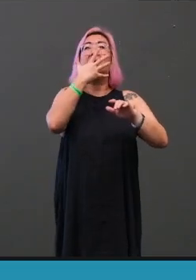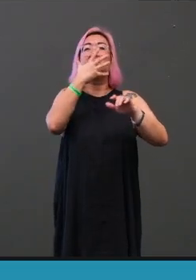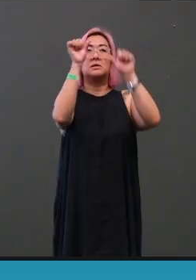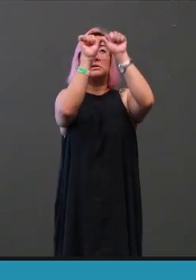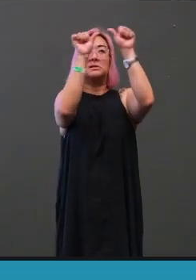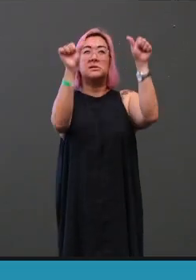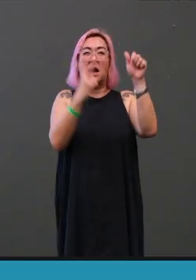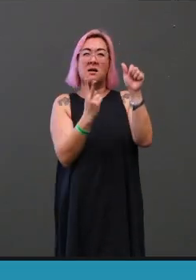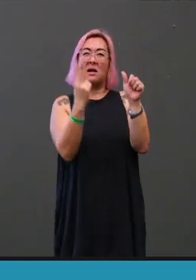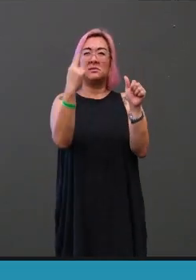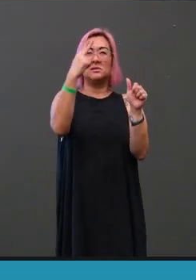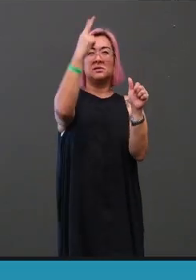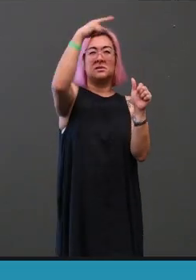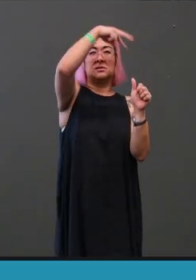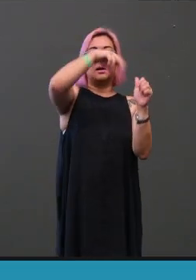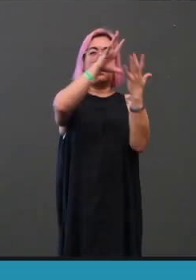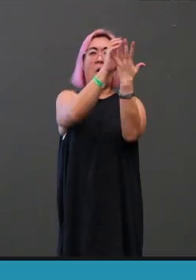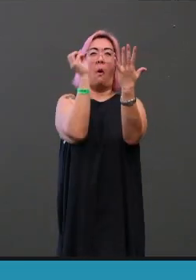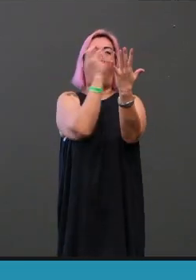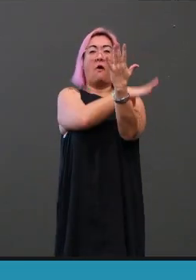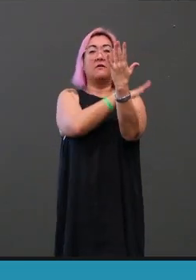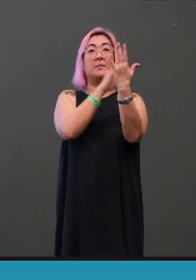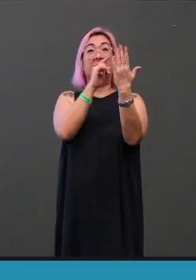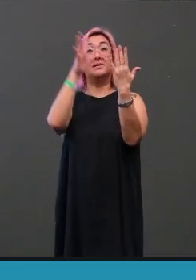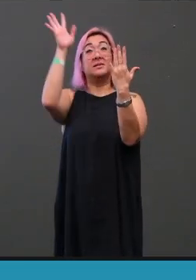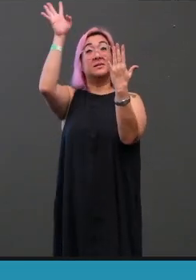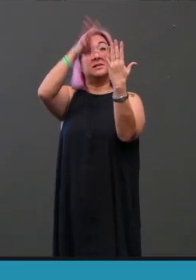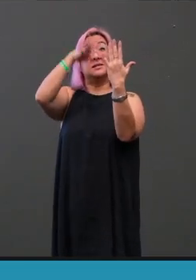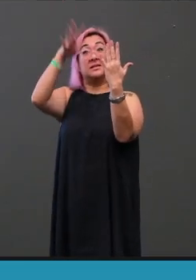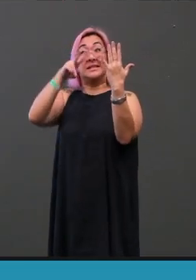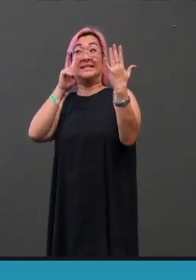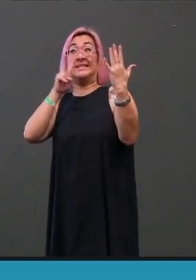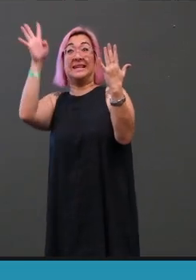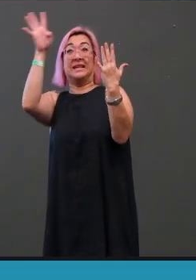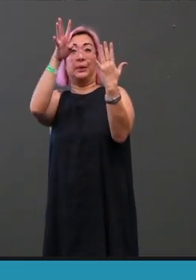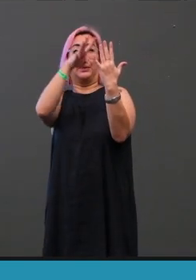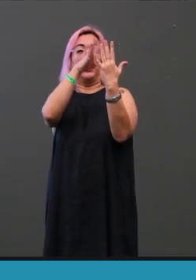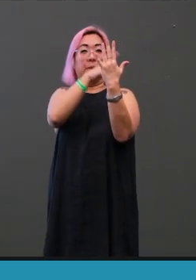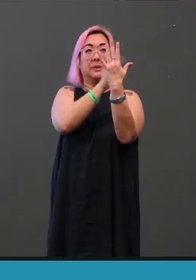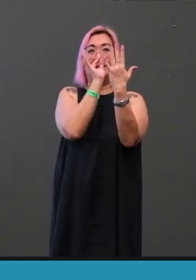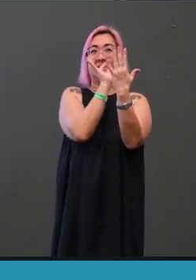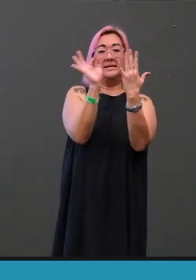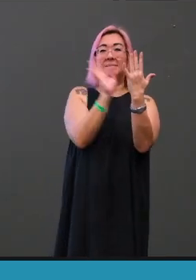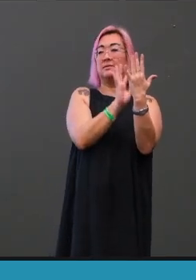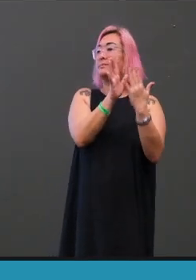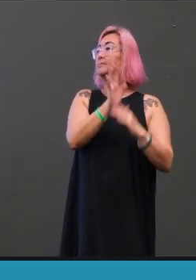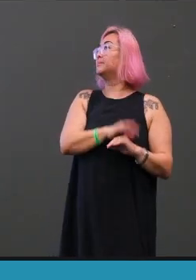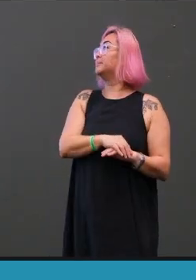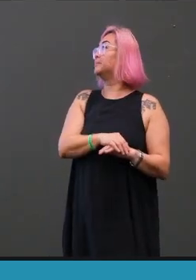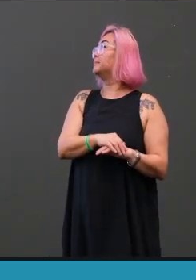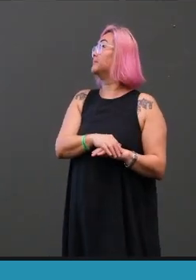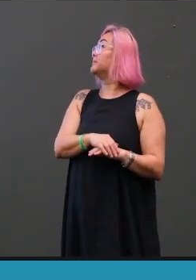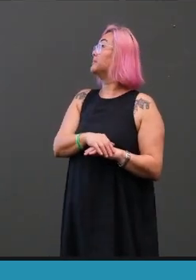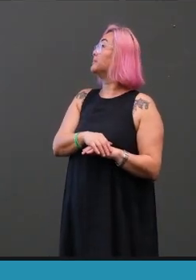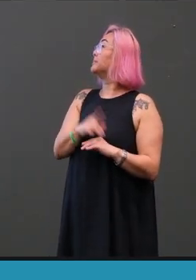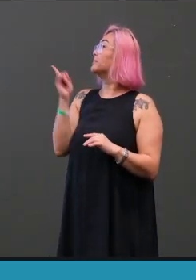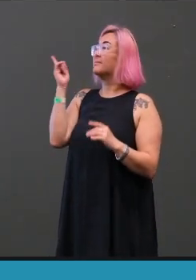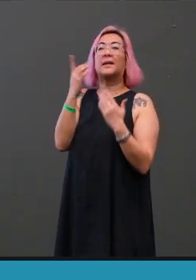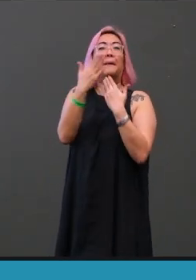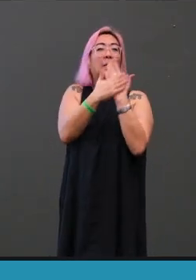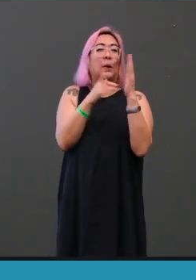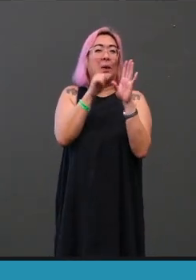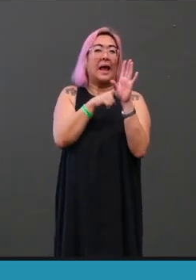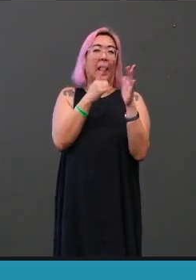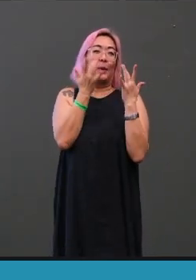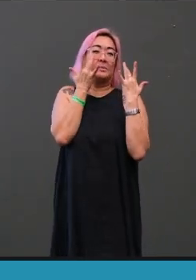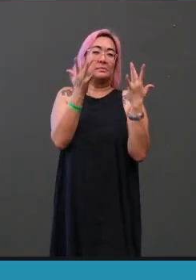don't want them to spawn. And then we apply these to the particle system. So I've drawn them here in blue and yellow, though, to make it a little bit more visually distinct, because